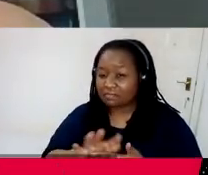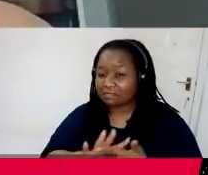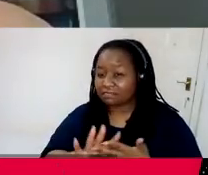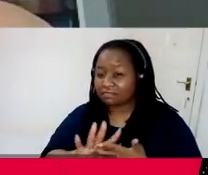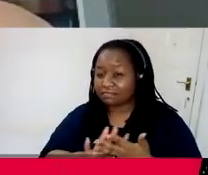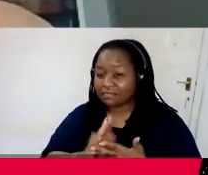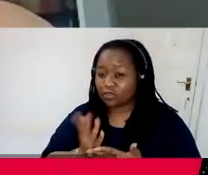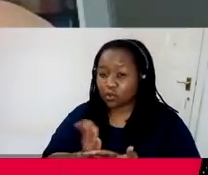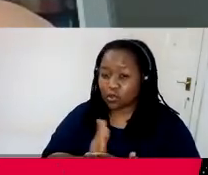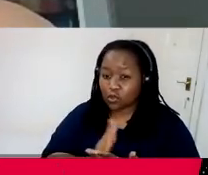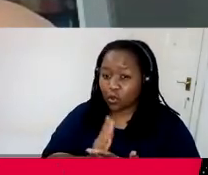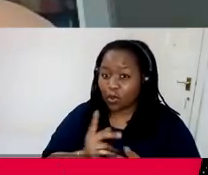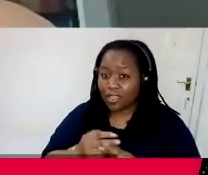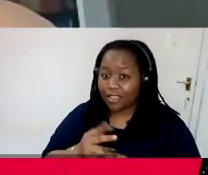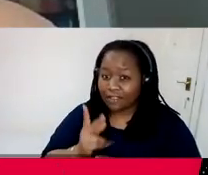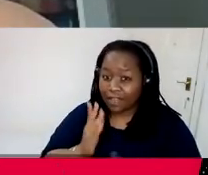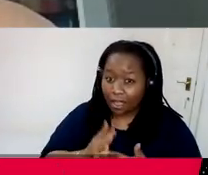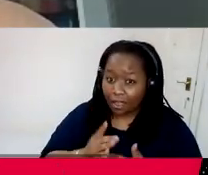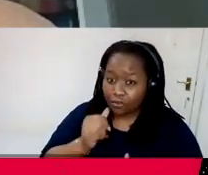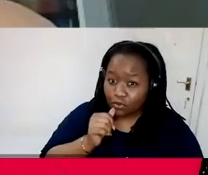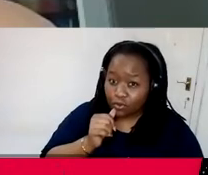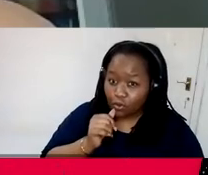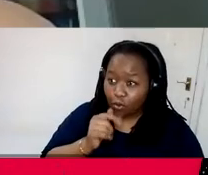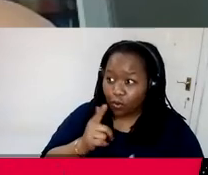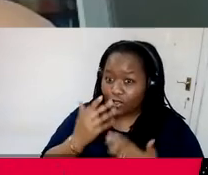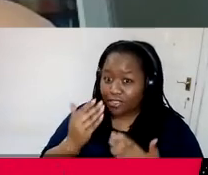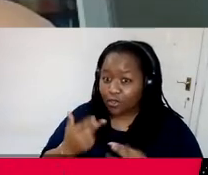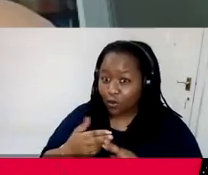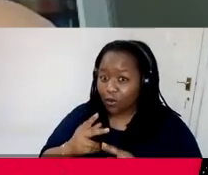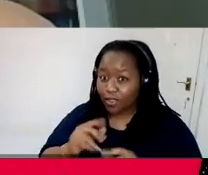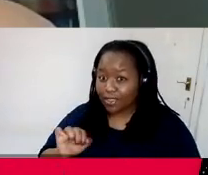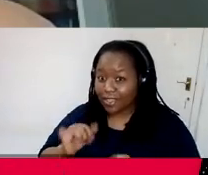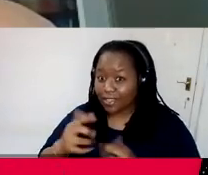interesting avenues to kind of keep an eye on in terms of calling to